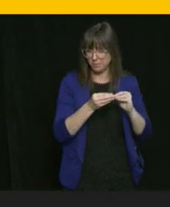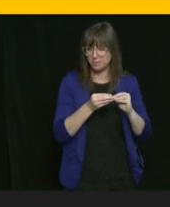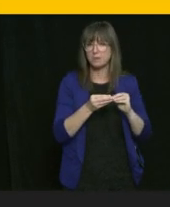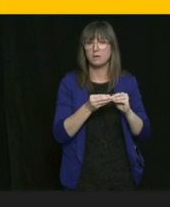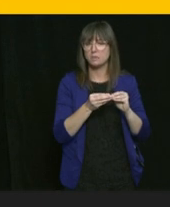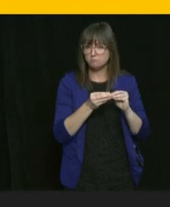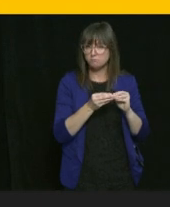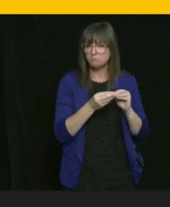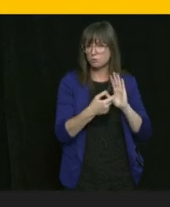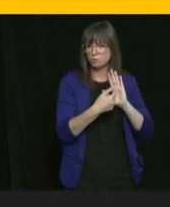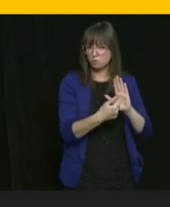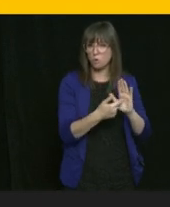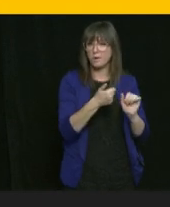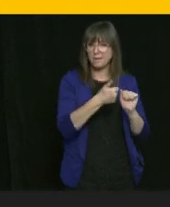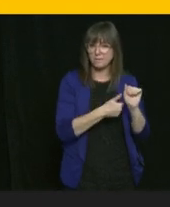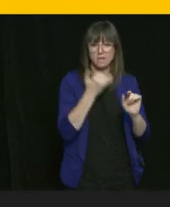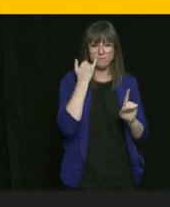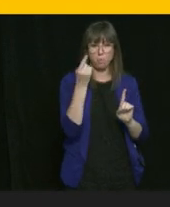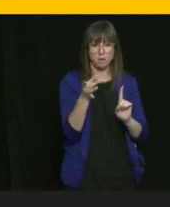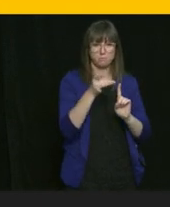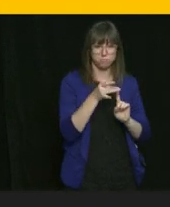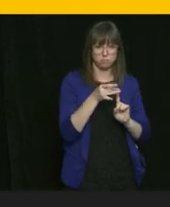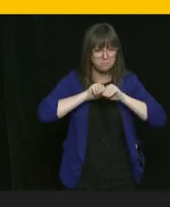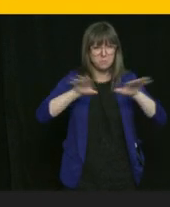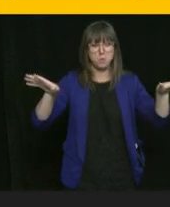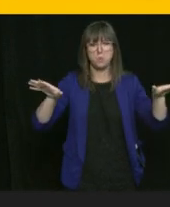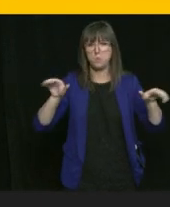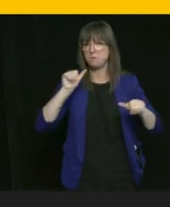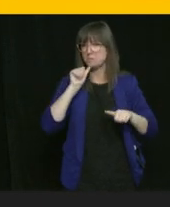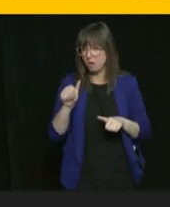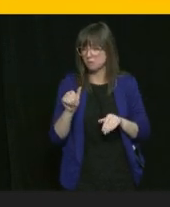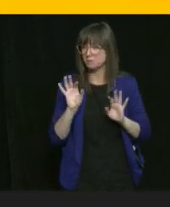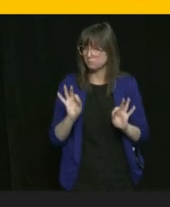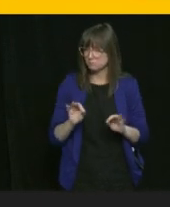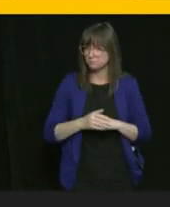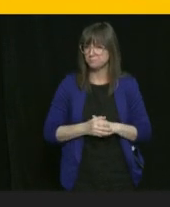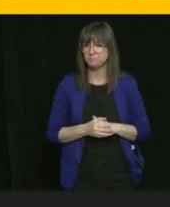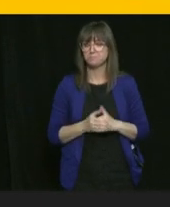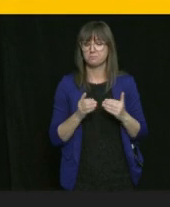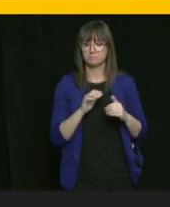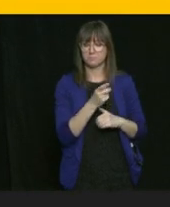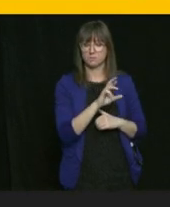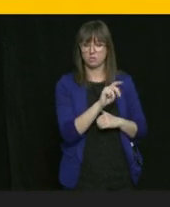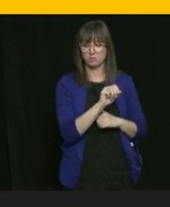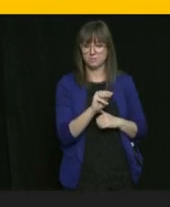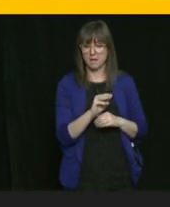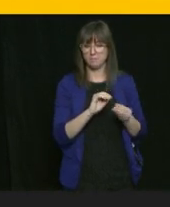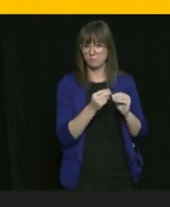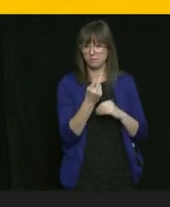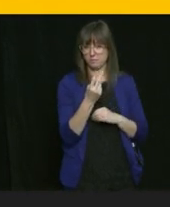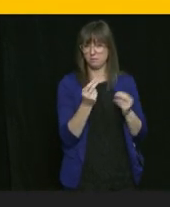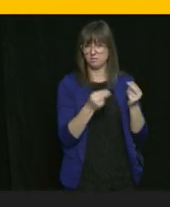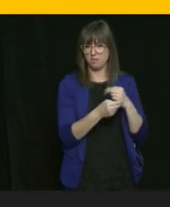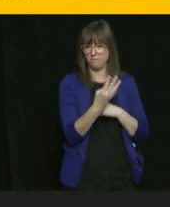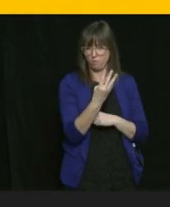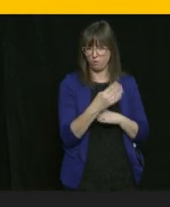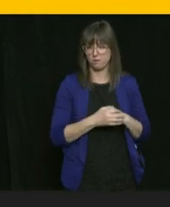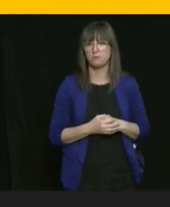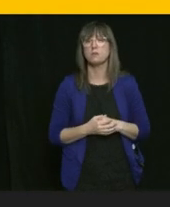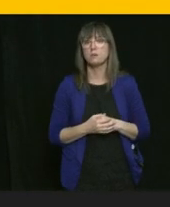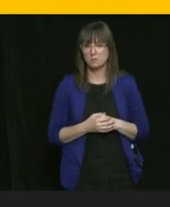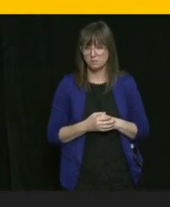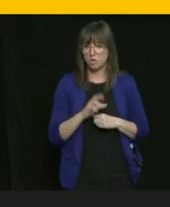infected by each new case. Slide 4. The time-varying effective reproduction number,